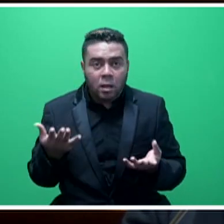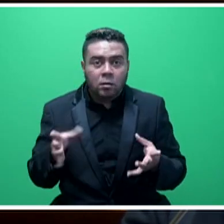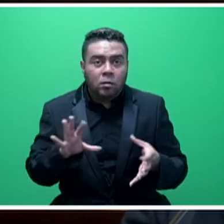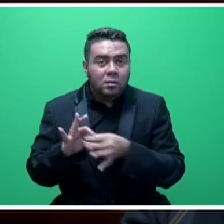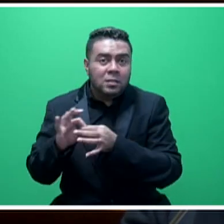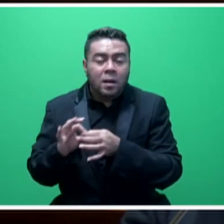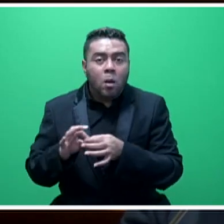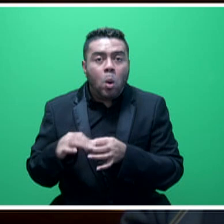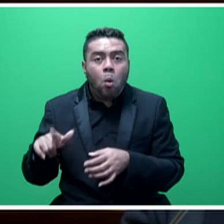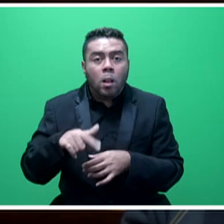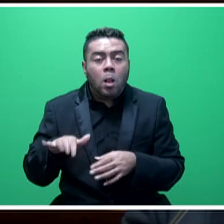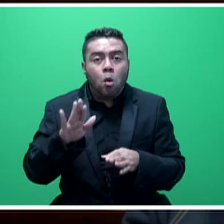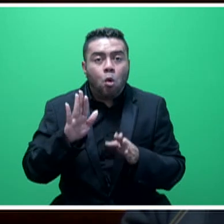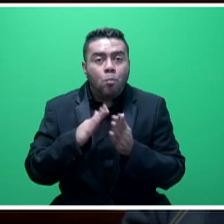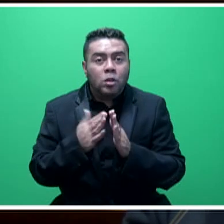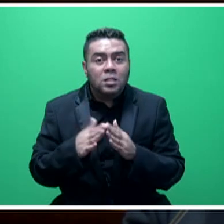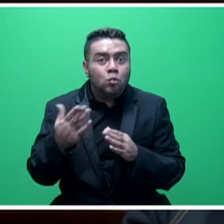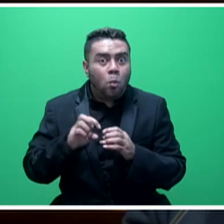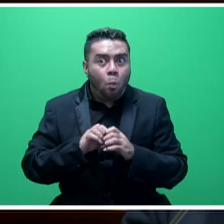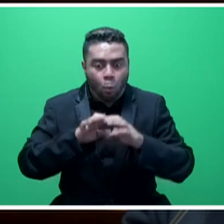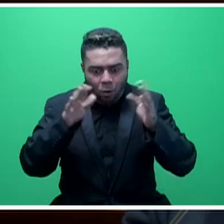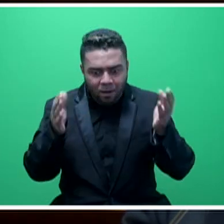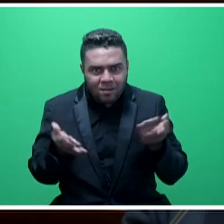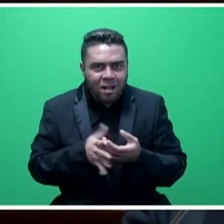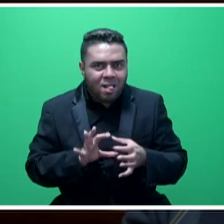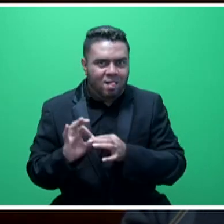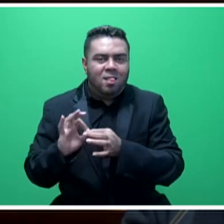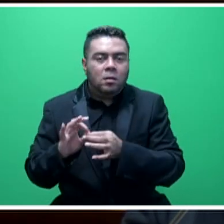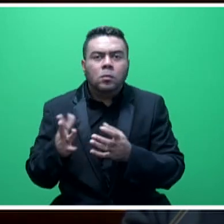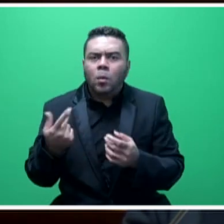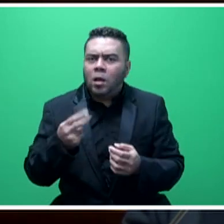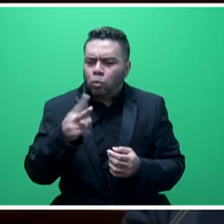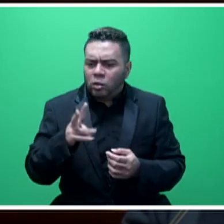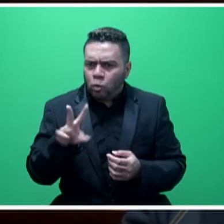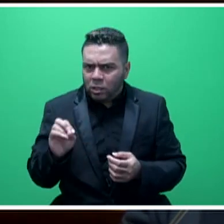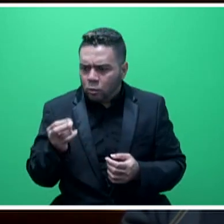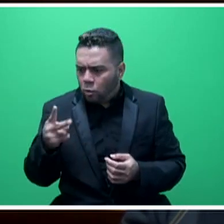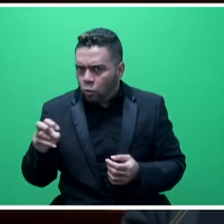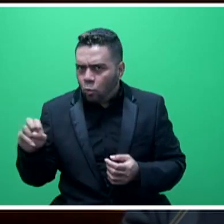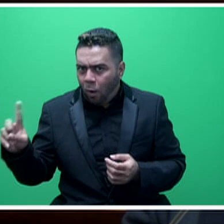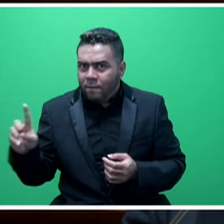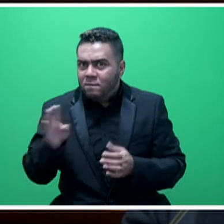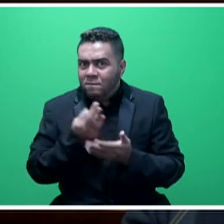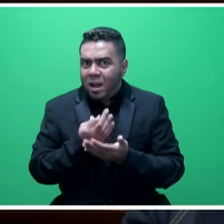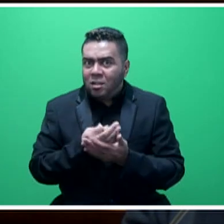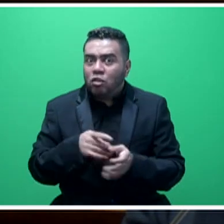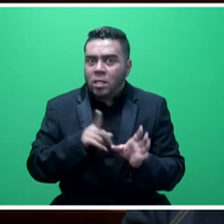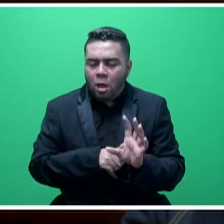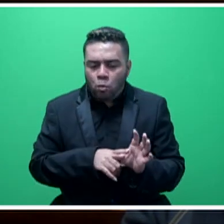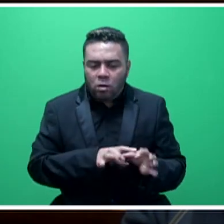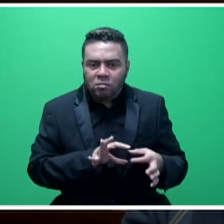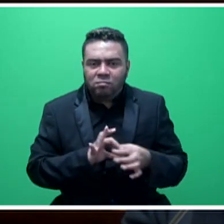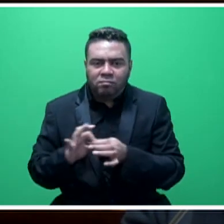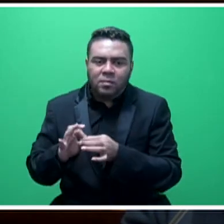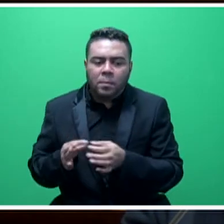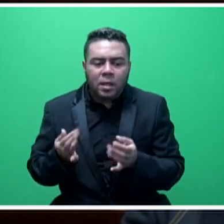to the world. Mr. Speaker, sir, in 2020-21 financial year, we will further enhance linkages between the maritime regions